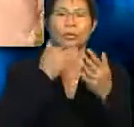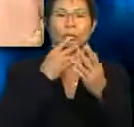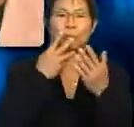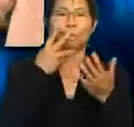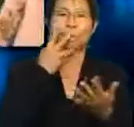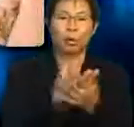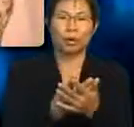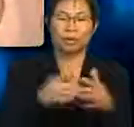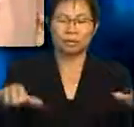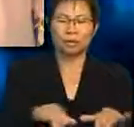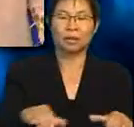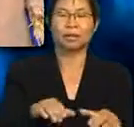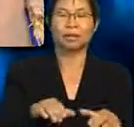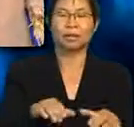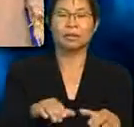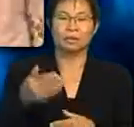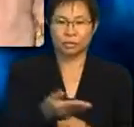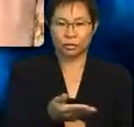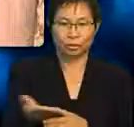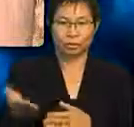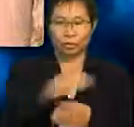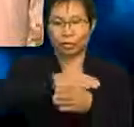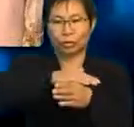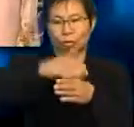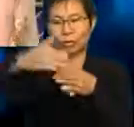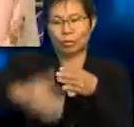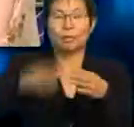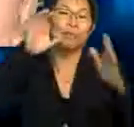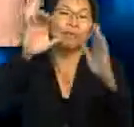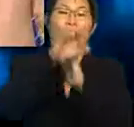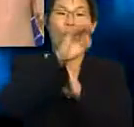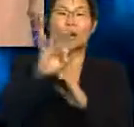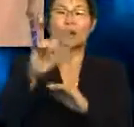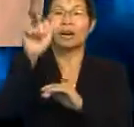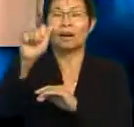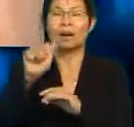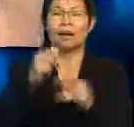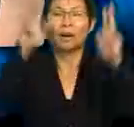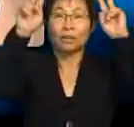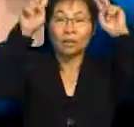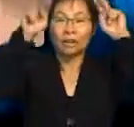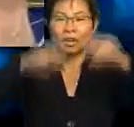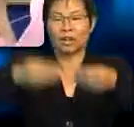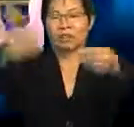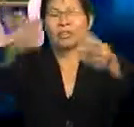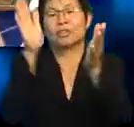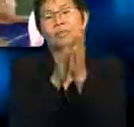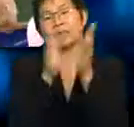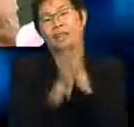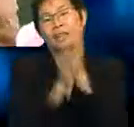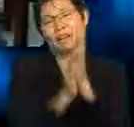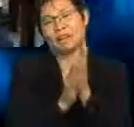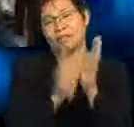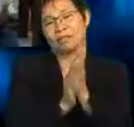Well done, class. You have completed the complete picture of a rabbit. Give yourselves